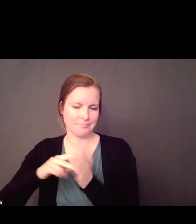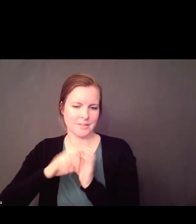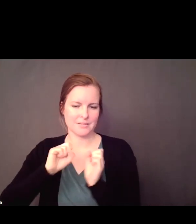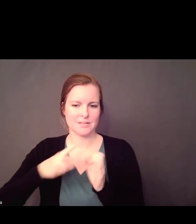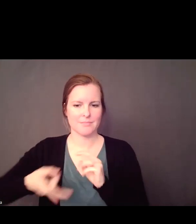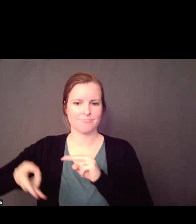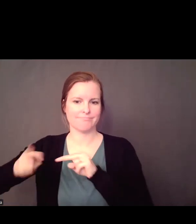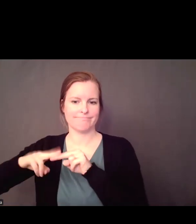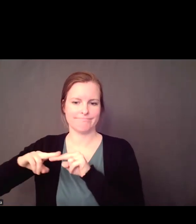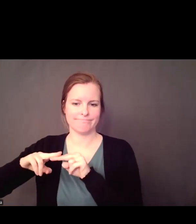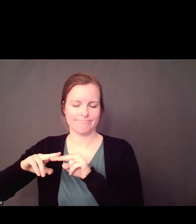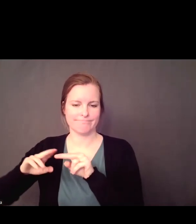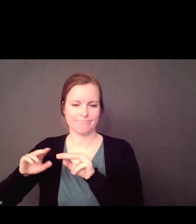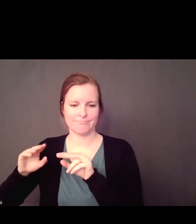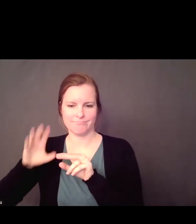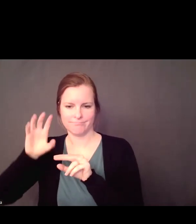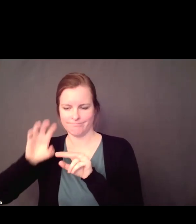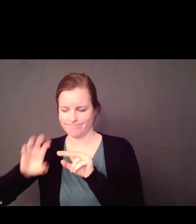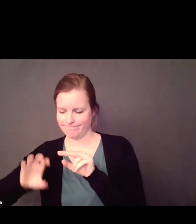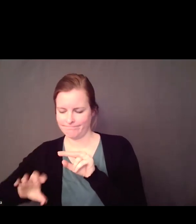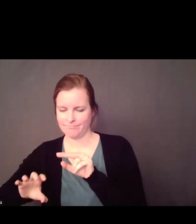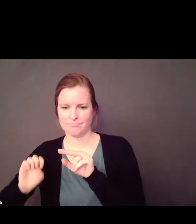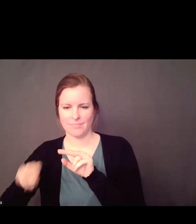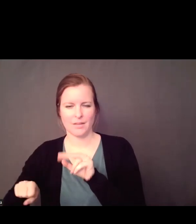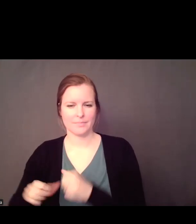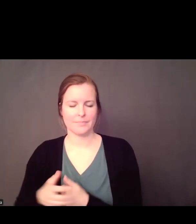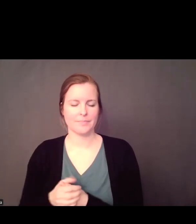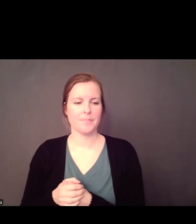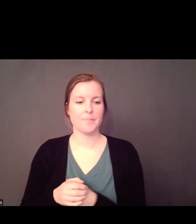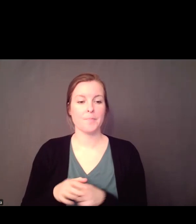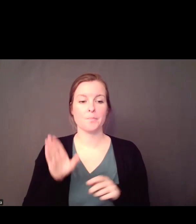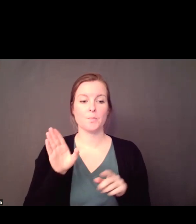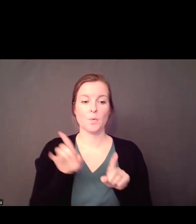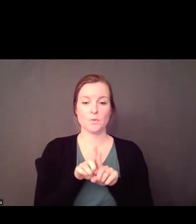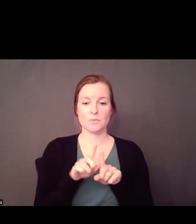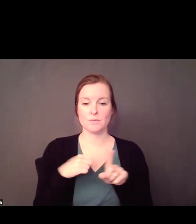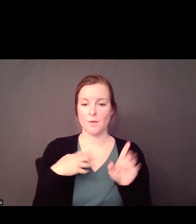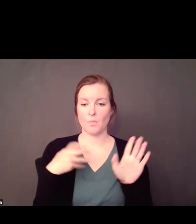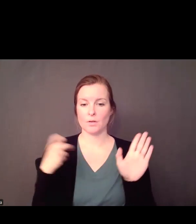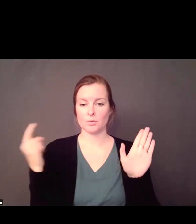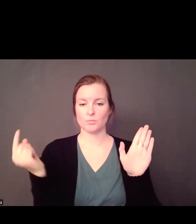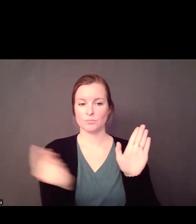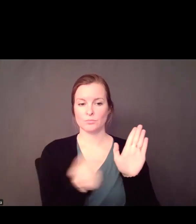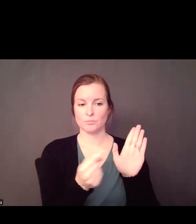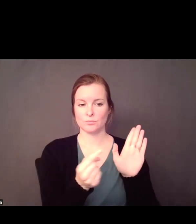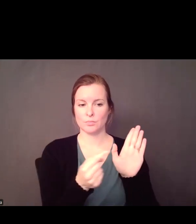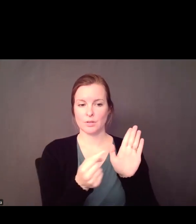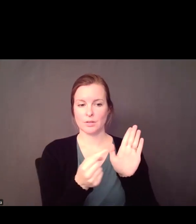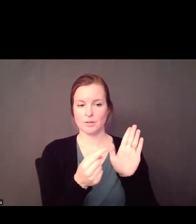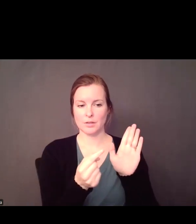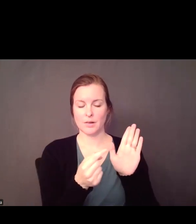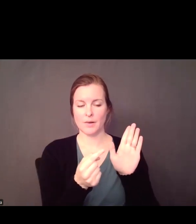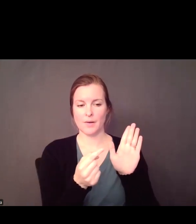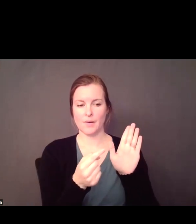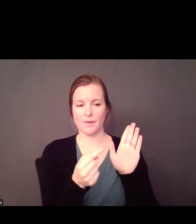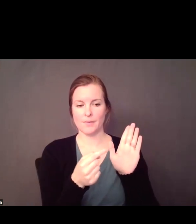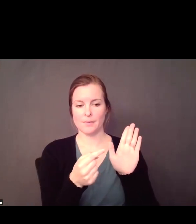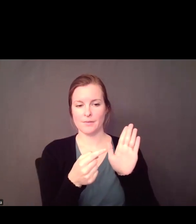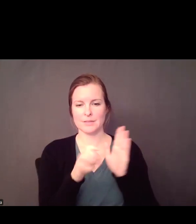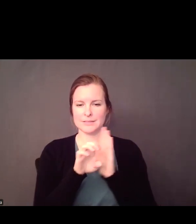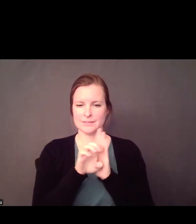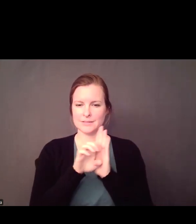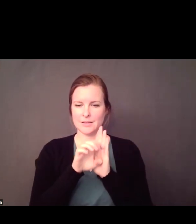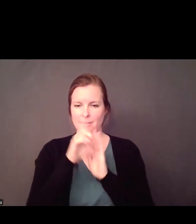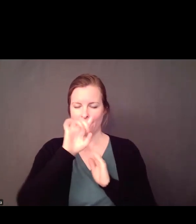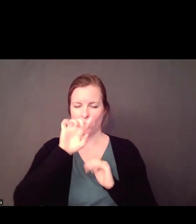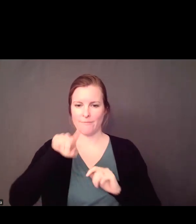time. I'll also draw your attention to the fact that because this was an example for the first